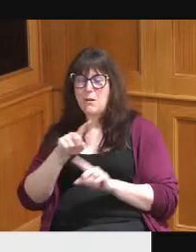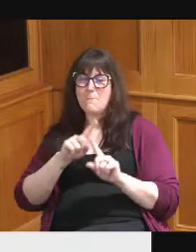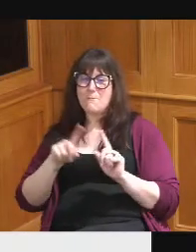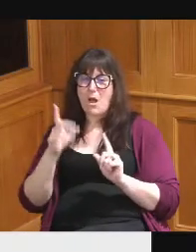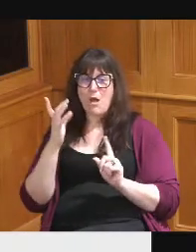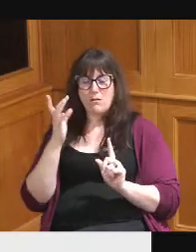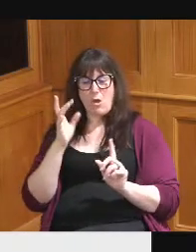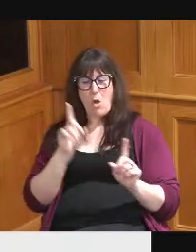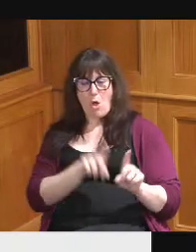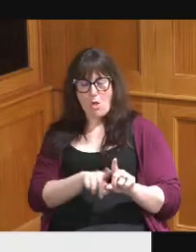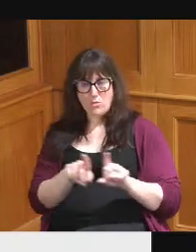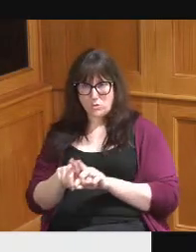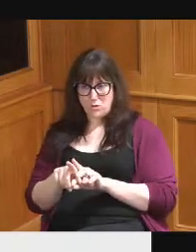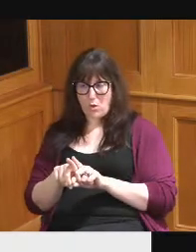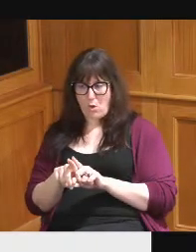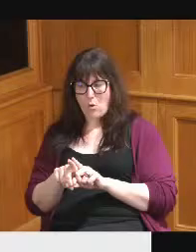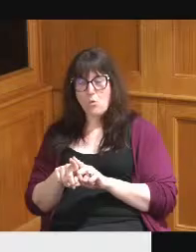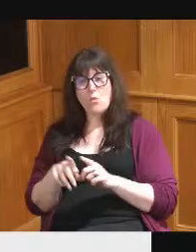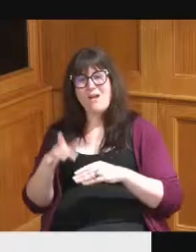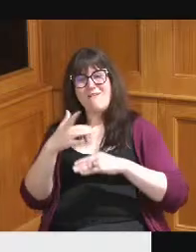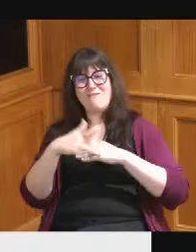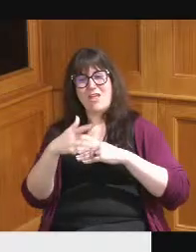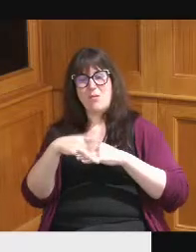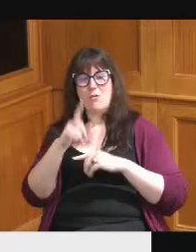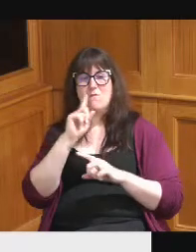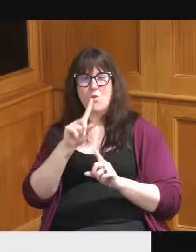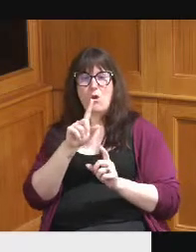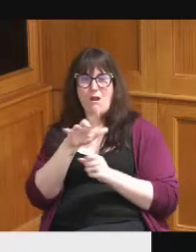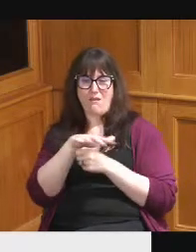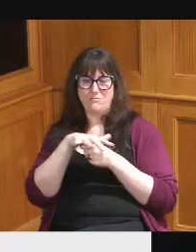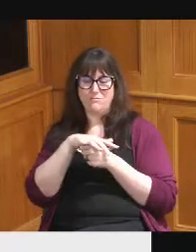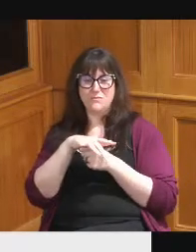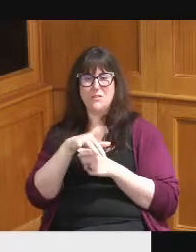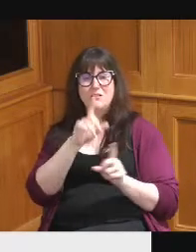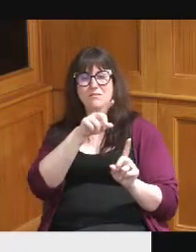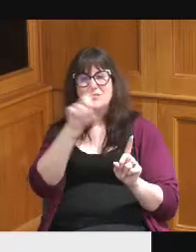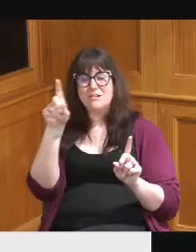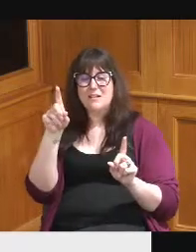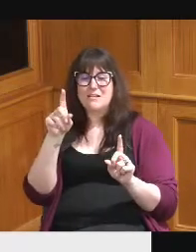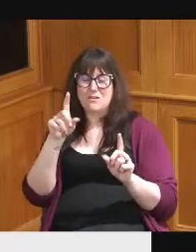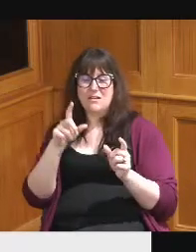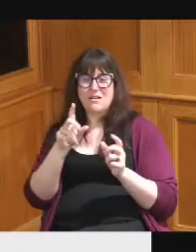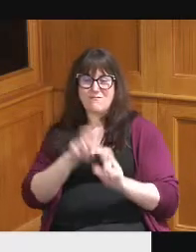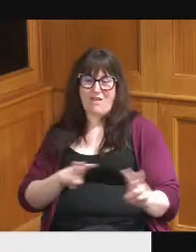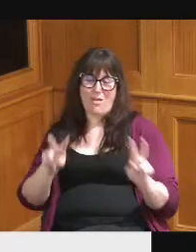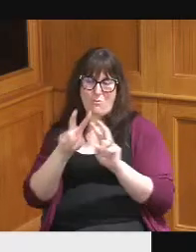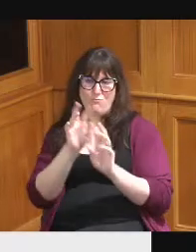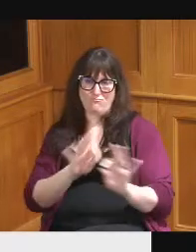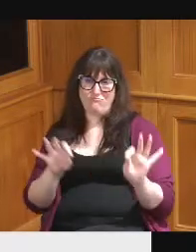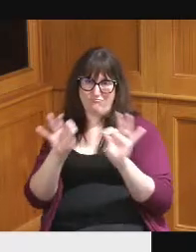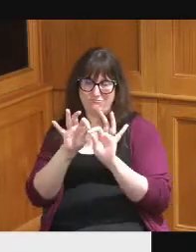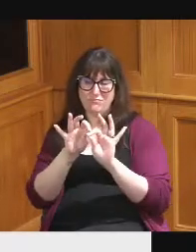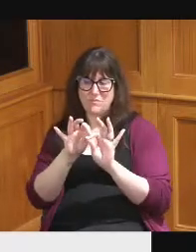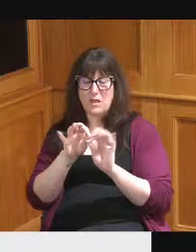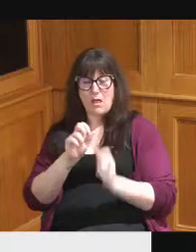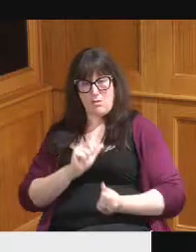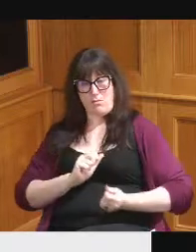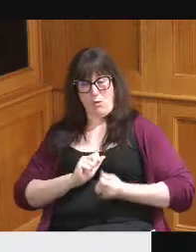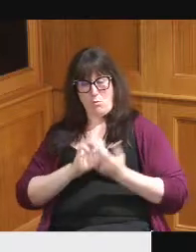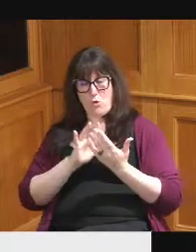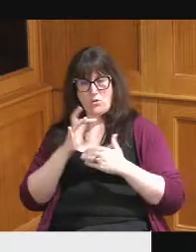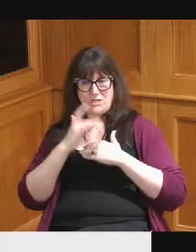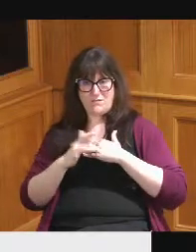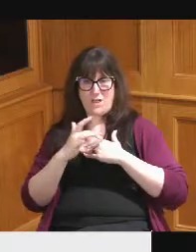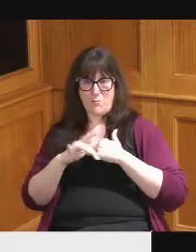importantly, to make this capability available in those areas where it may add value. And our approach is to make this